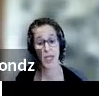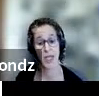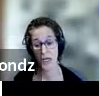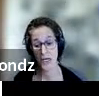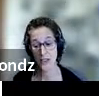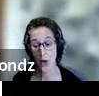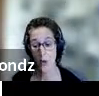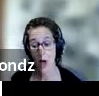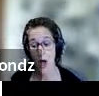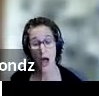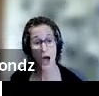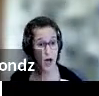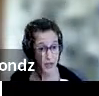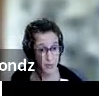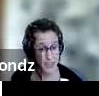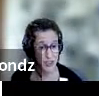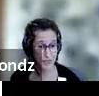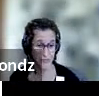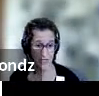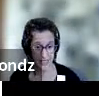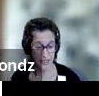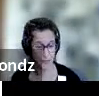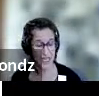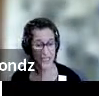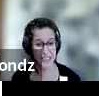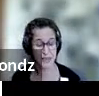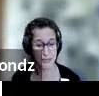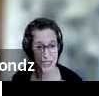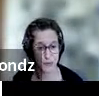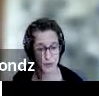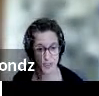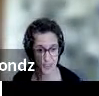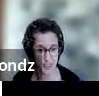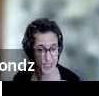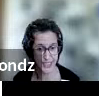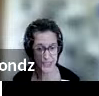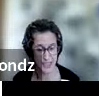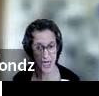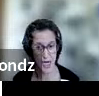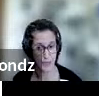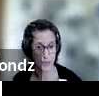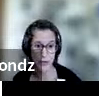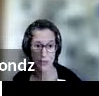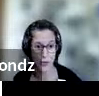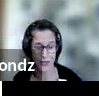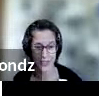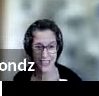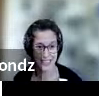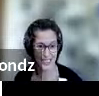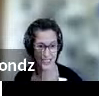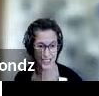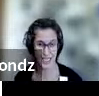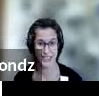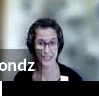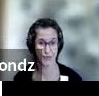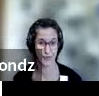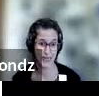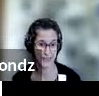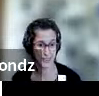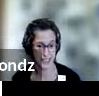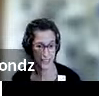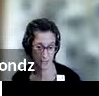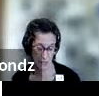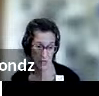Okay, so occupation is something that is meaningful to the client. The most important thing is that the